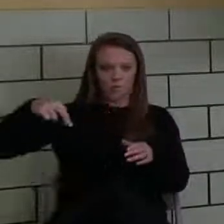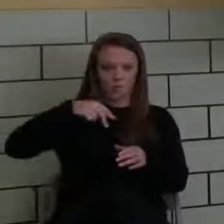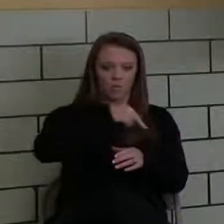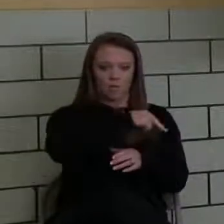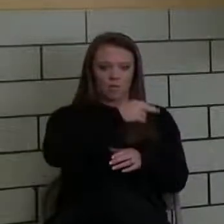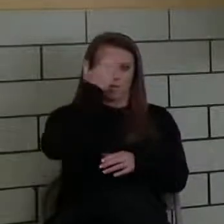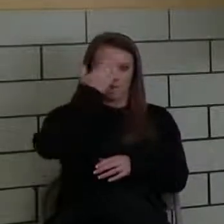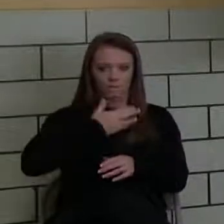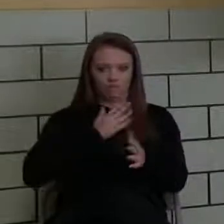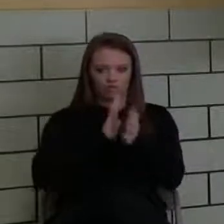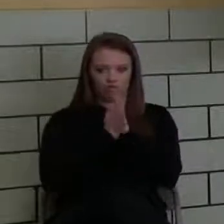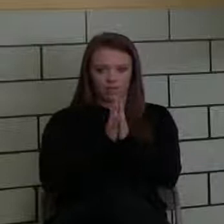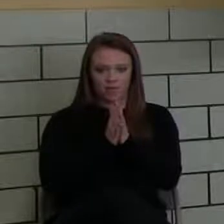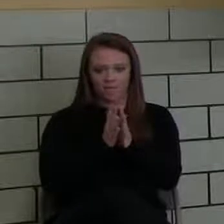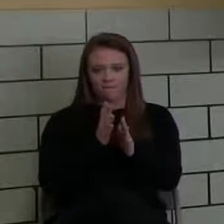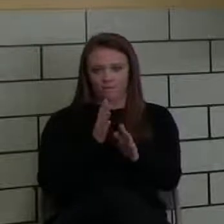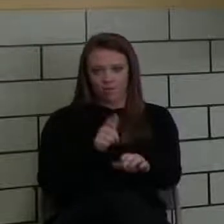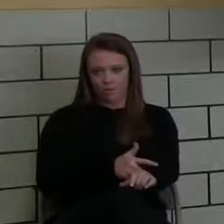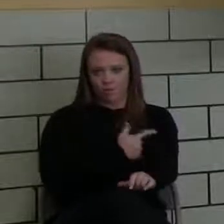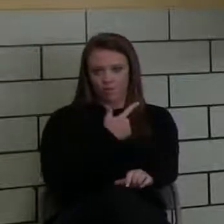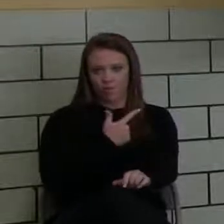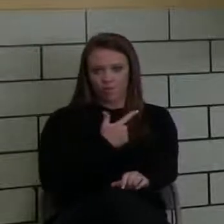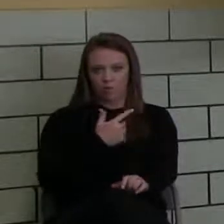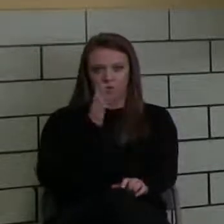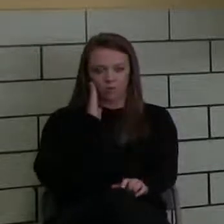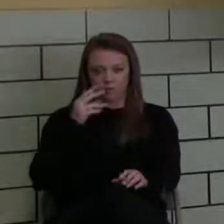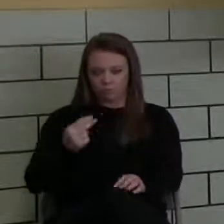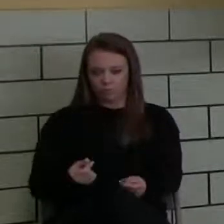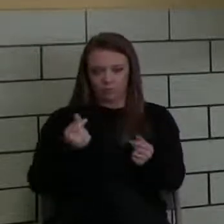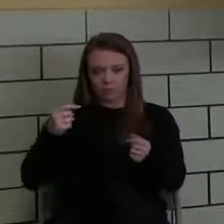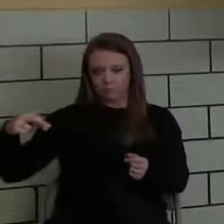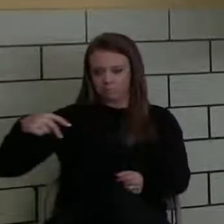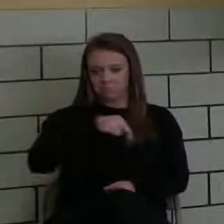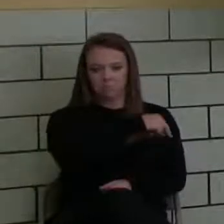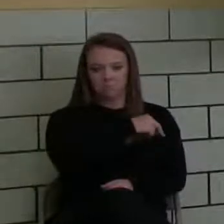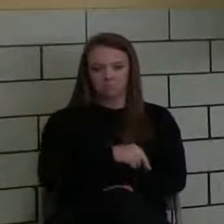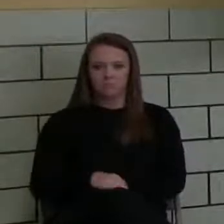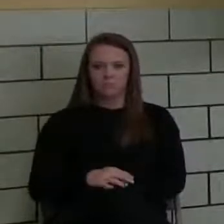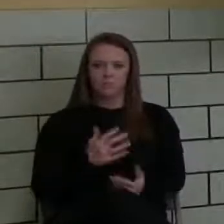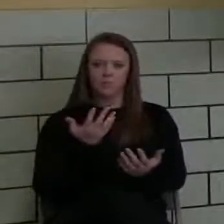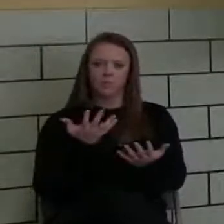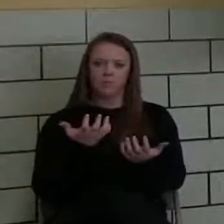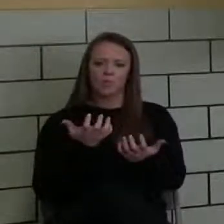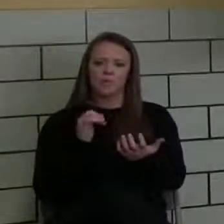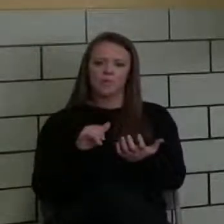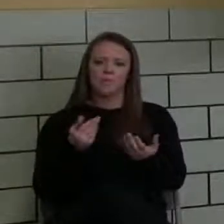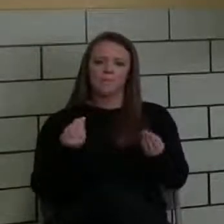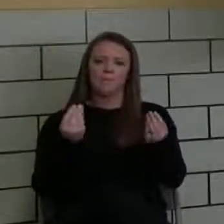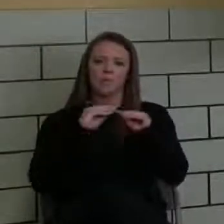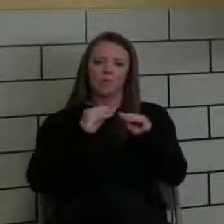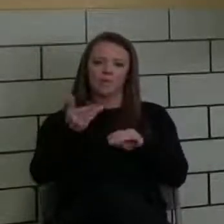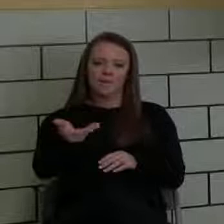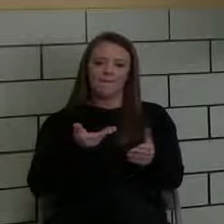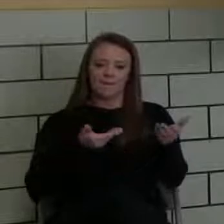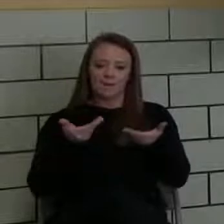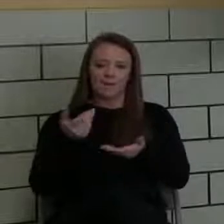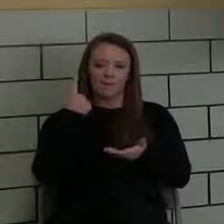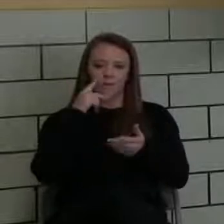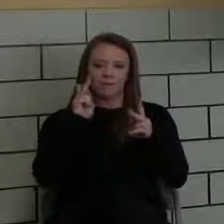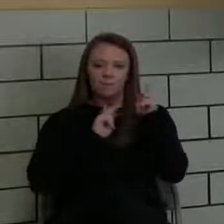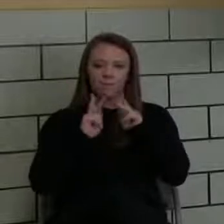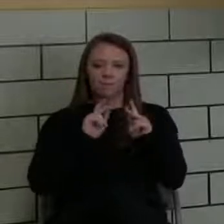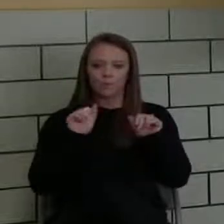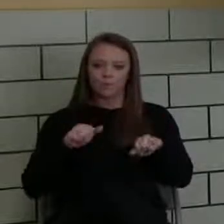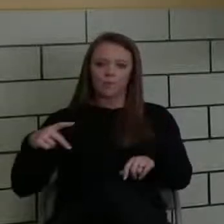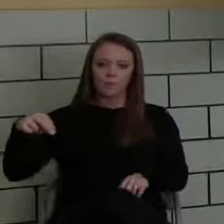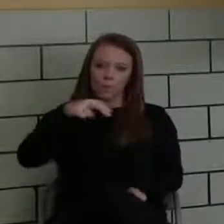things, we hope to make this a little bit more inviting for folks to get out and walk around and not just drive through